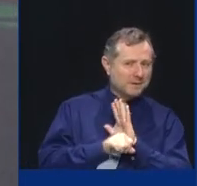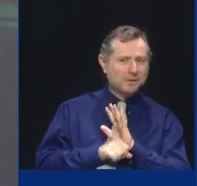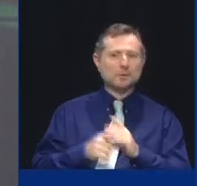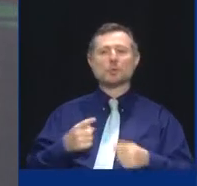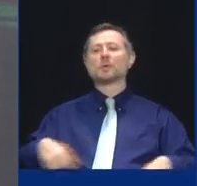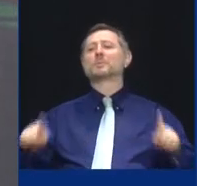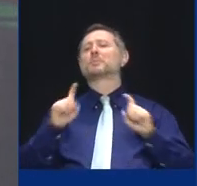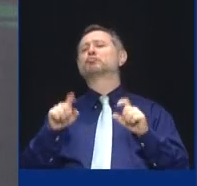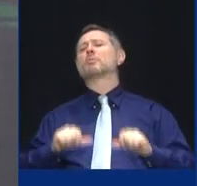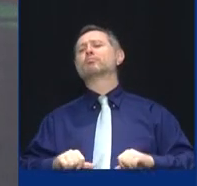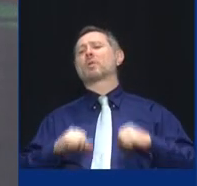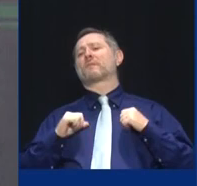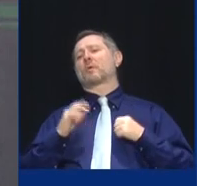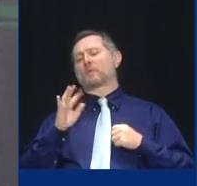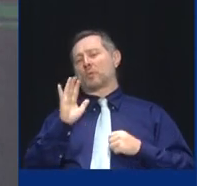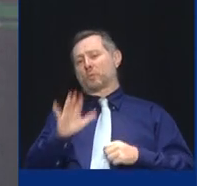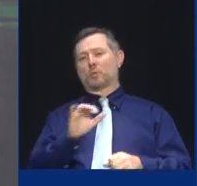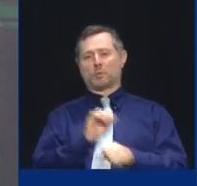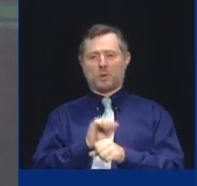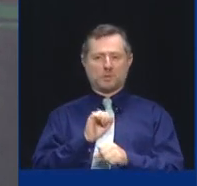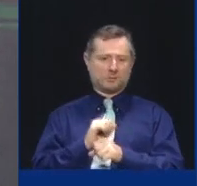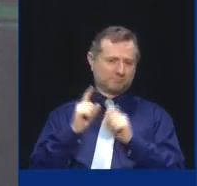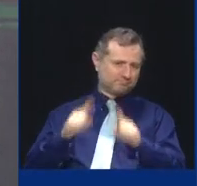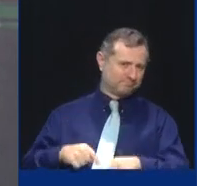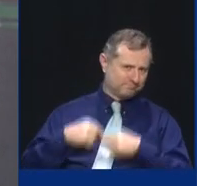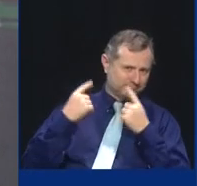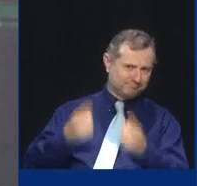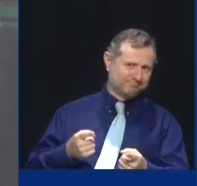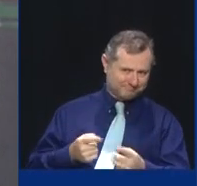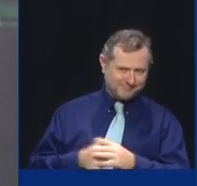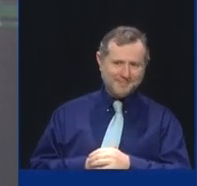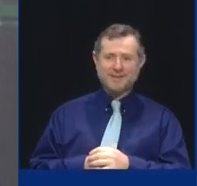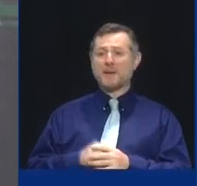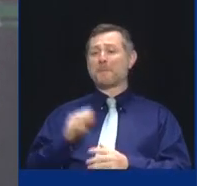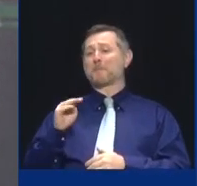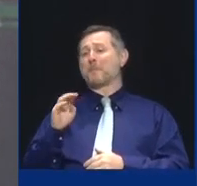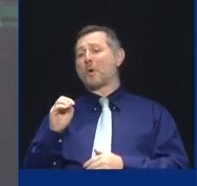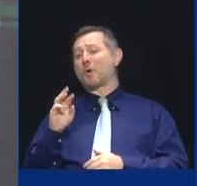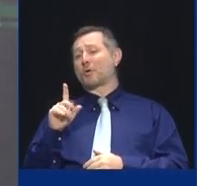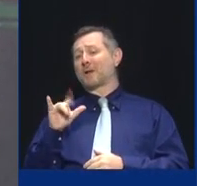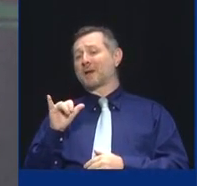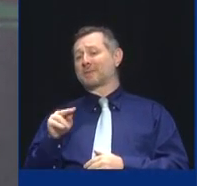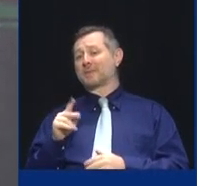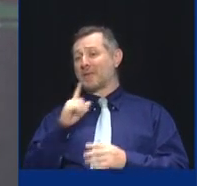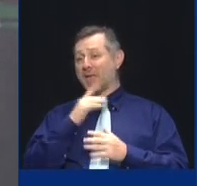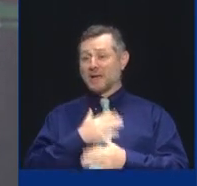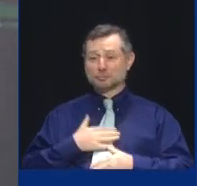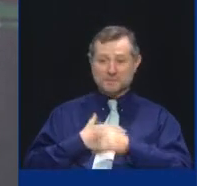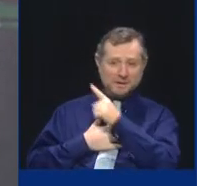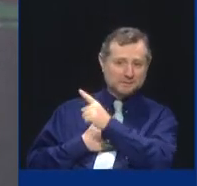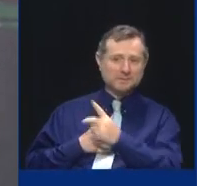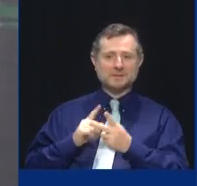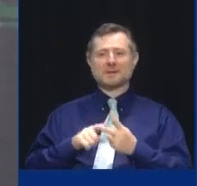very proud of what you did. And Merlin Entertainment, Stephanie, thank you for the